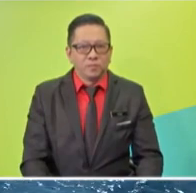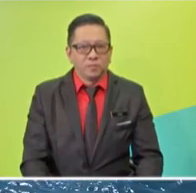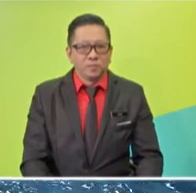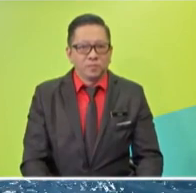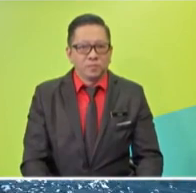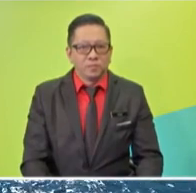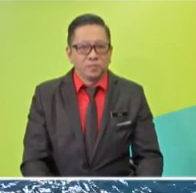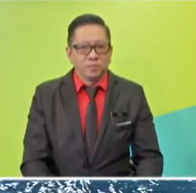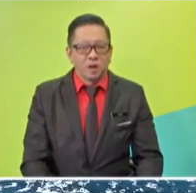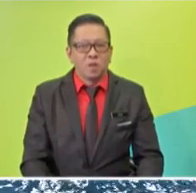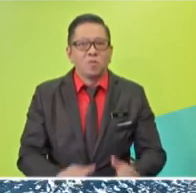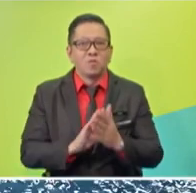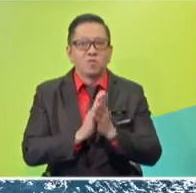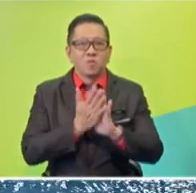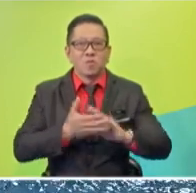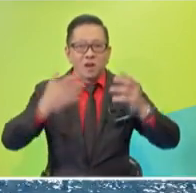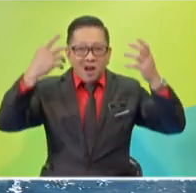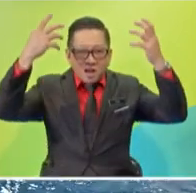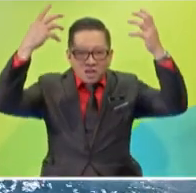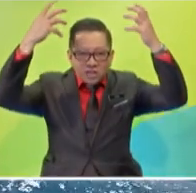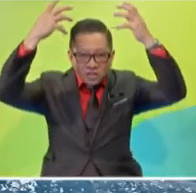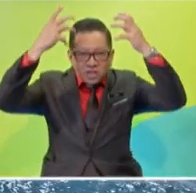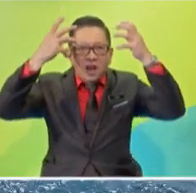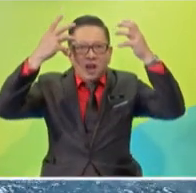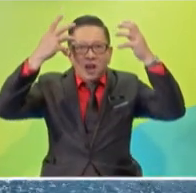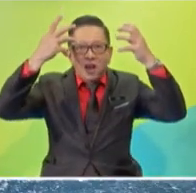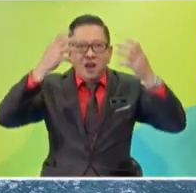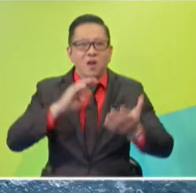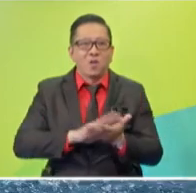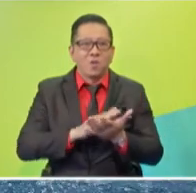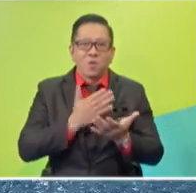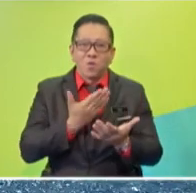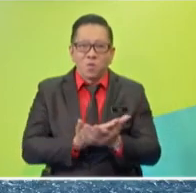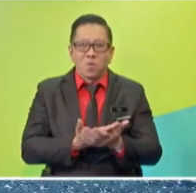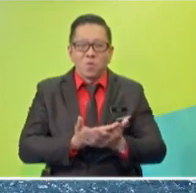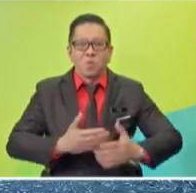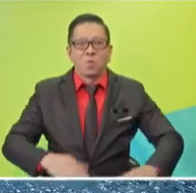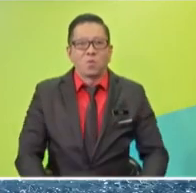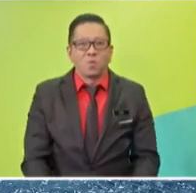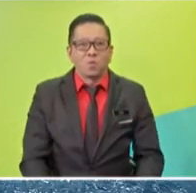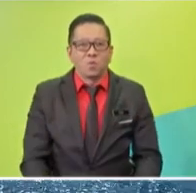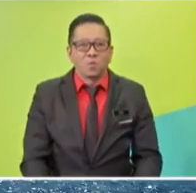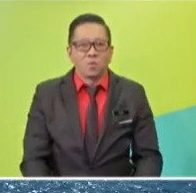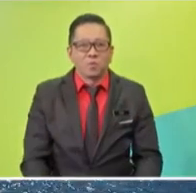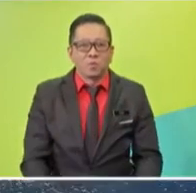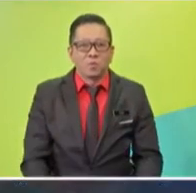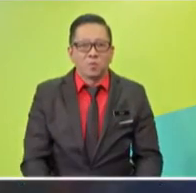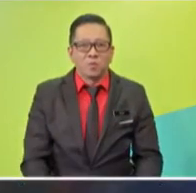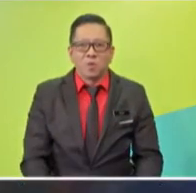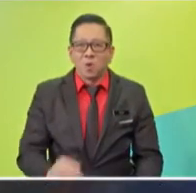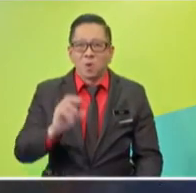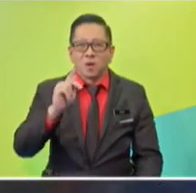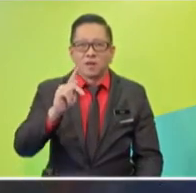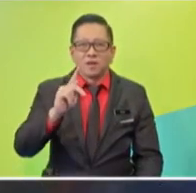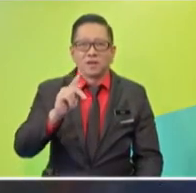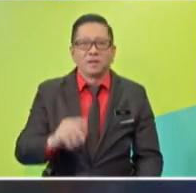I want to be a master chef. Oh, that's why he's dressing up as a chef today. Okay, mm-hmm.